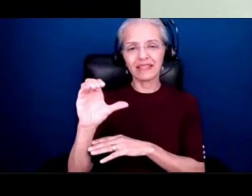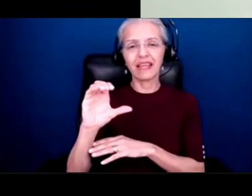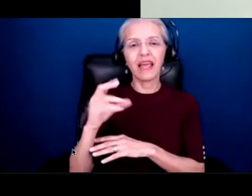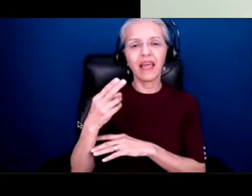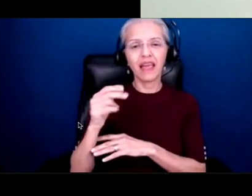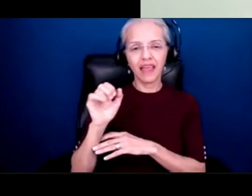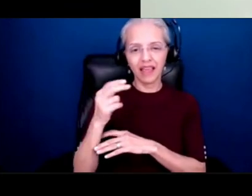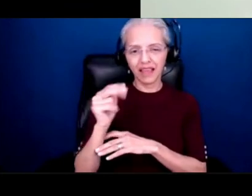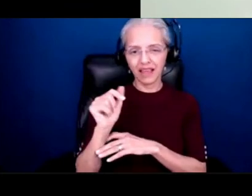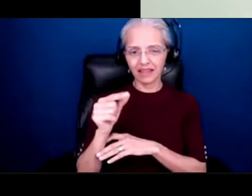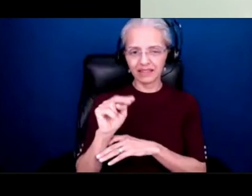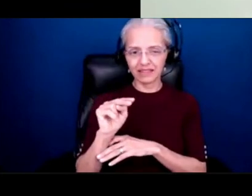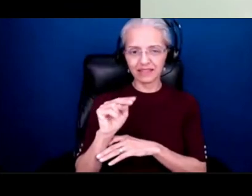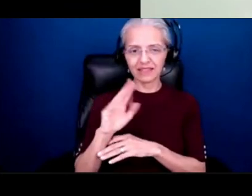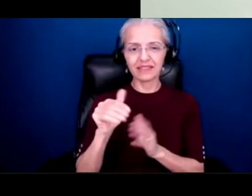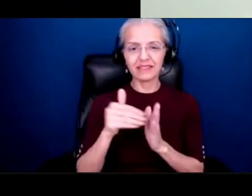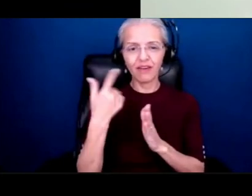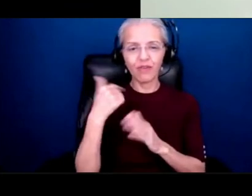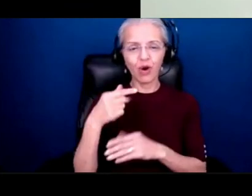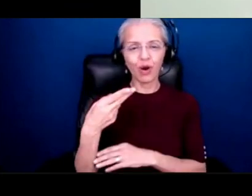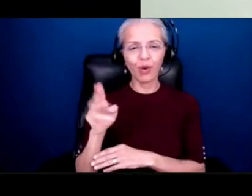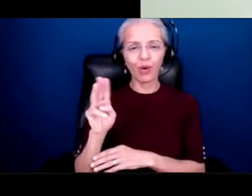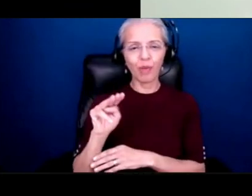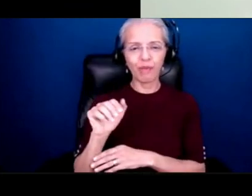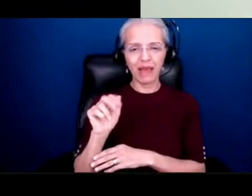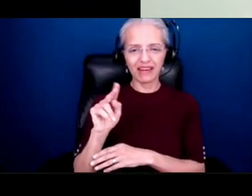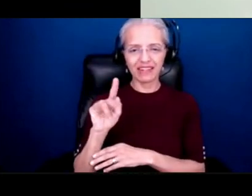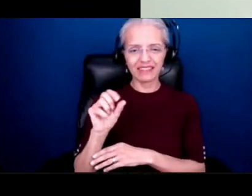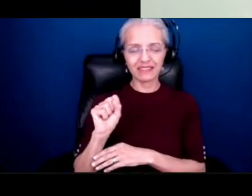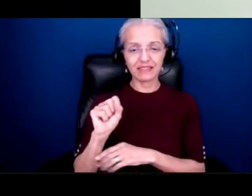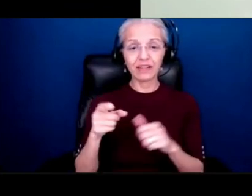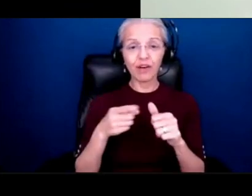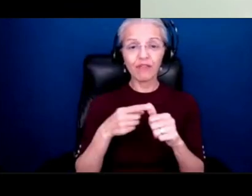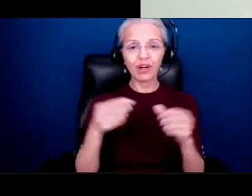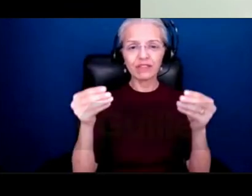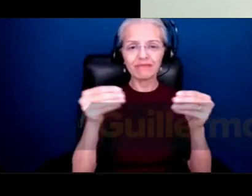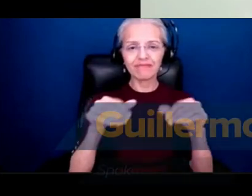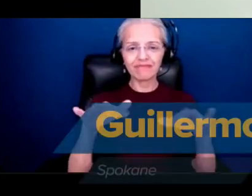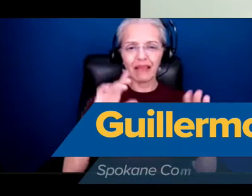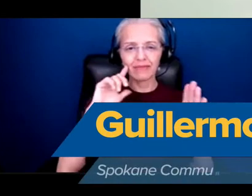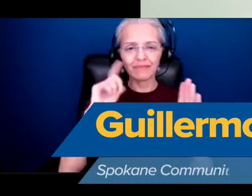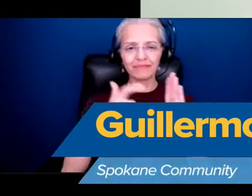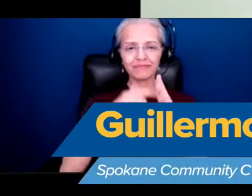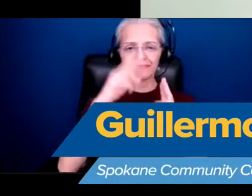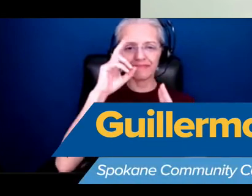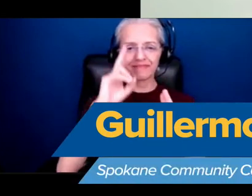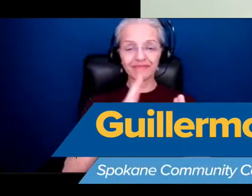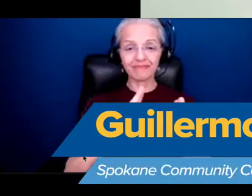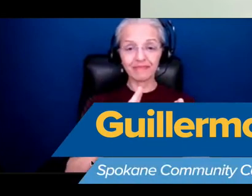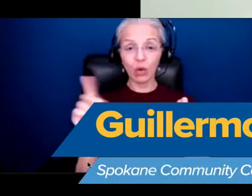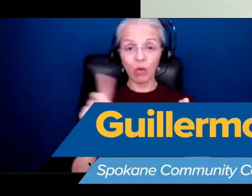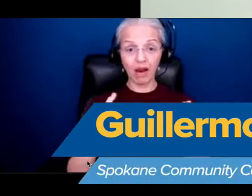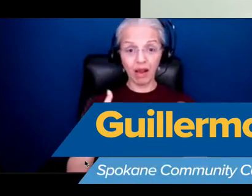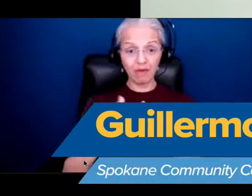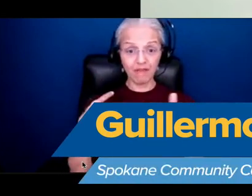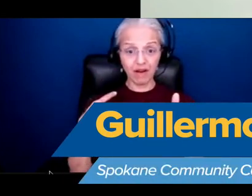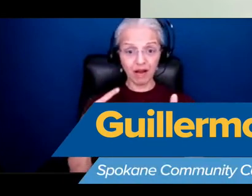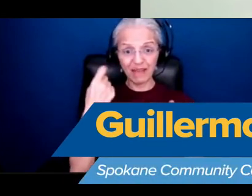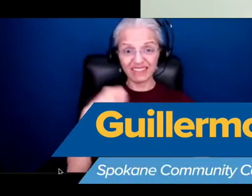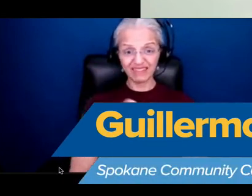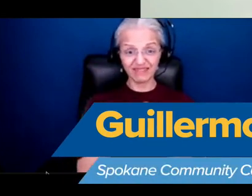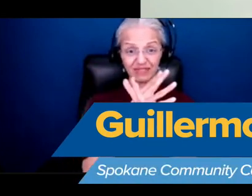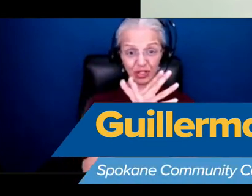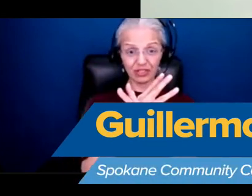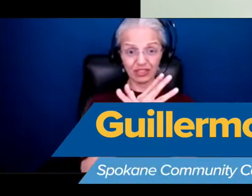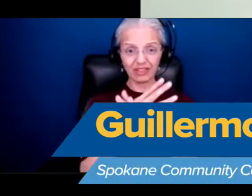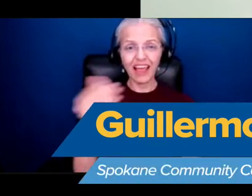Humanities. I want to start out with our land acknowledgement of where I'm coming to you from today. Since we are virtual, I also